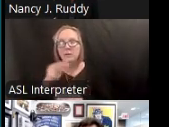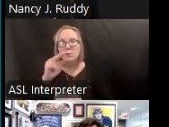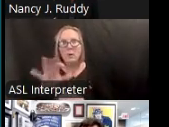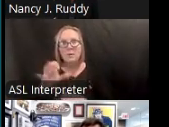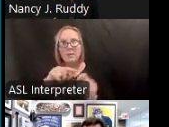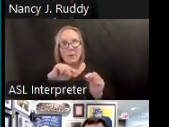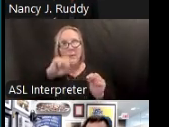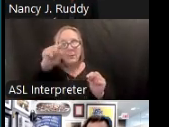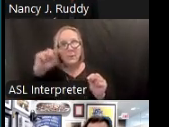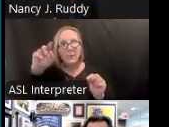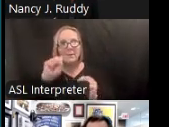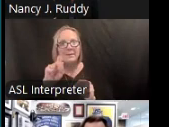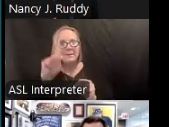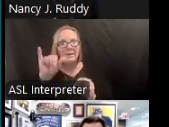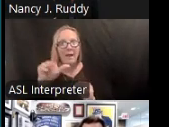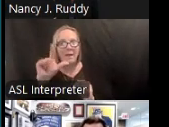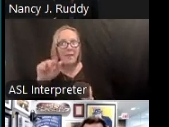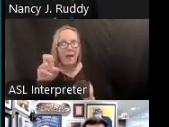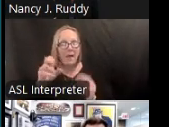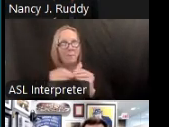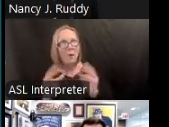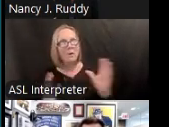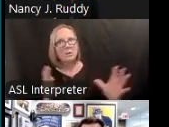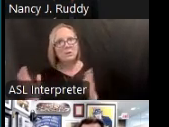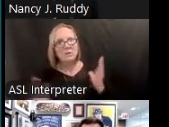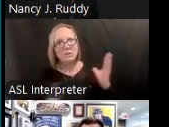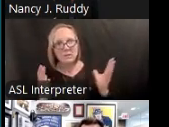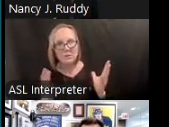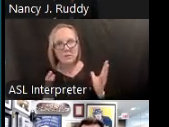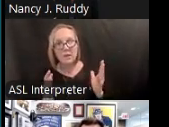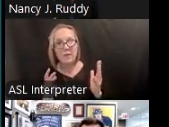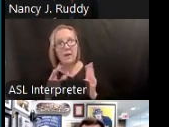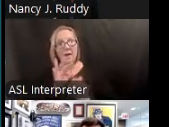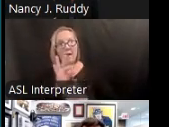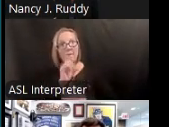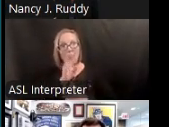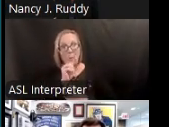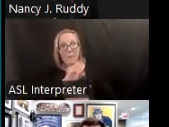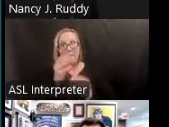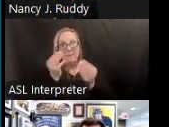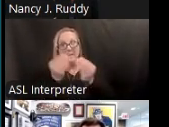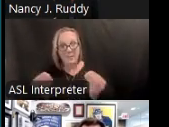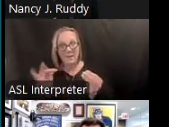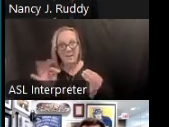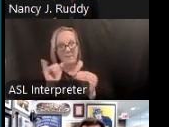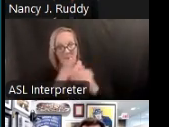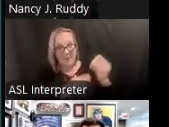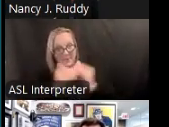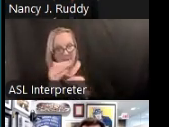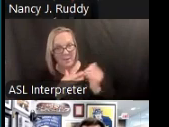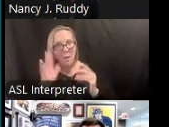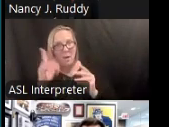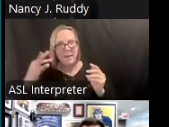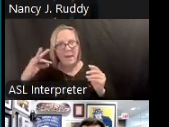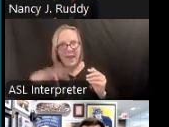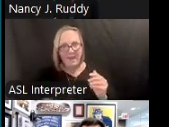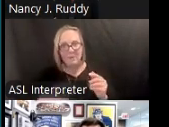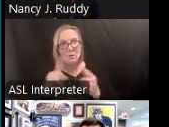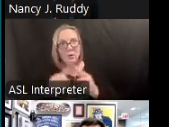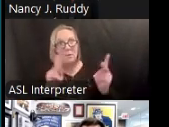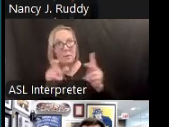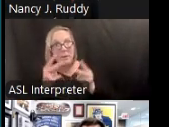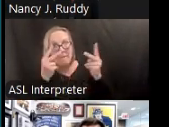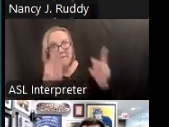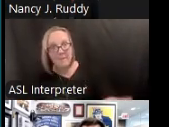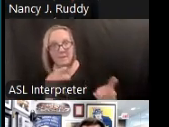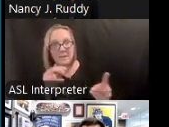The form and materiality of the building will be an asset to the community, visitors to the site, and pedestrians who may or may not